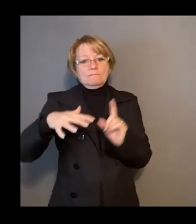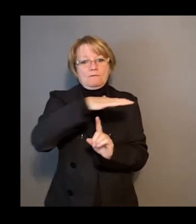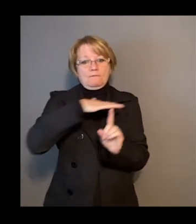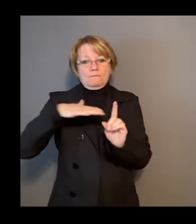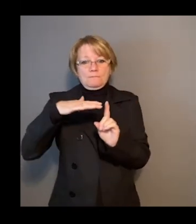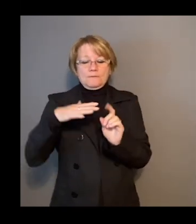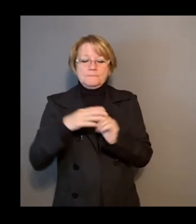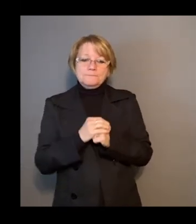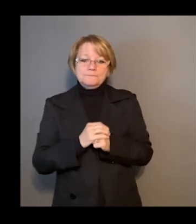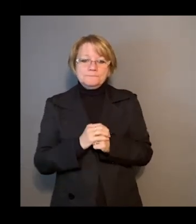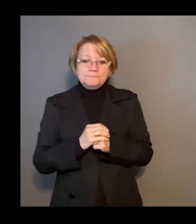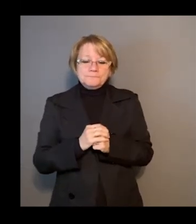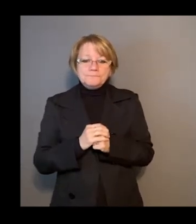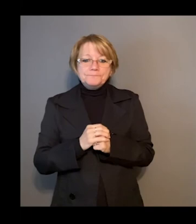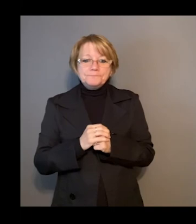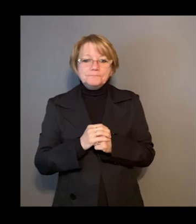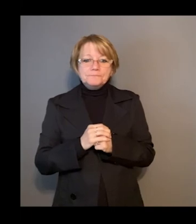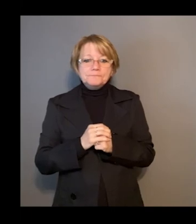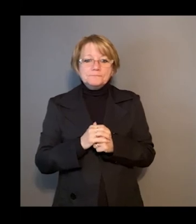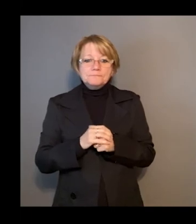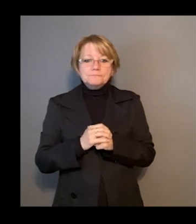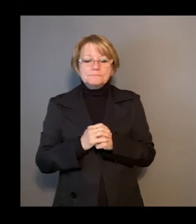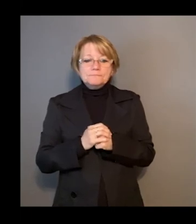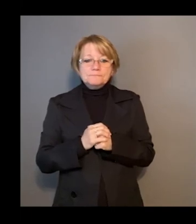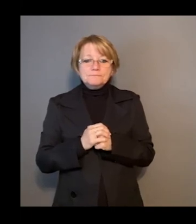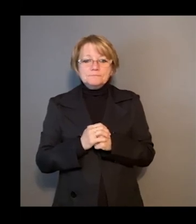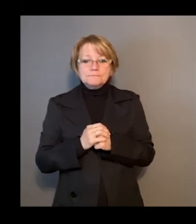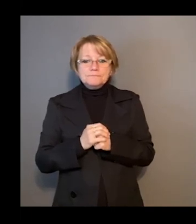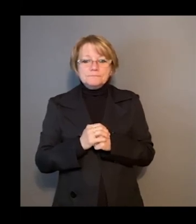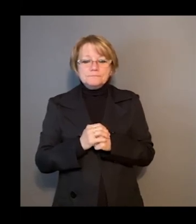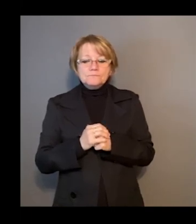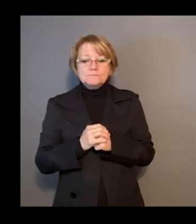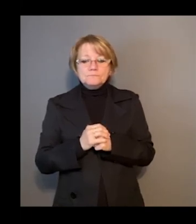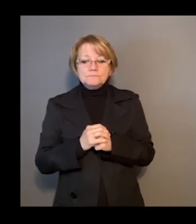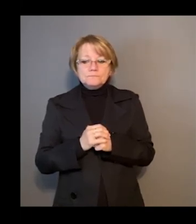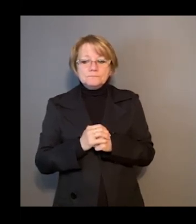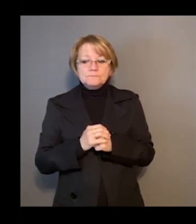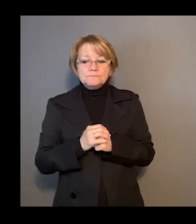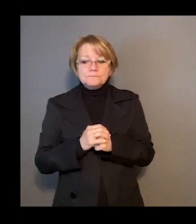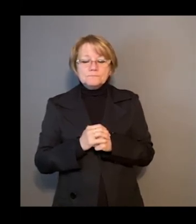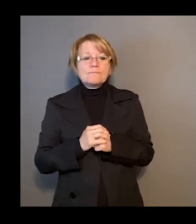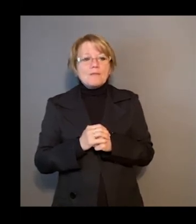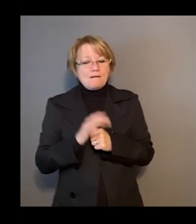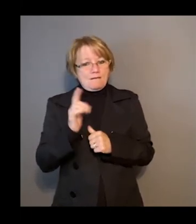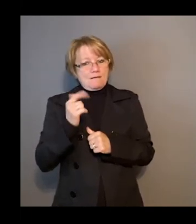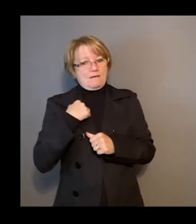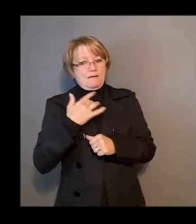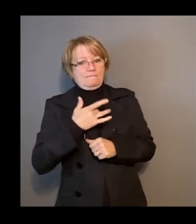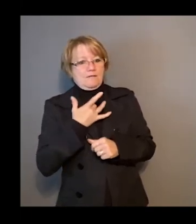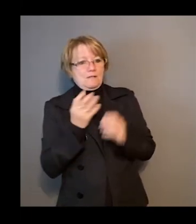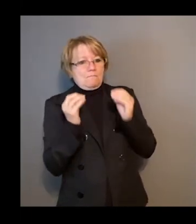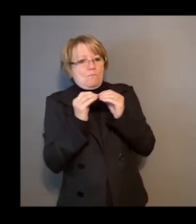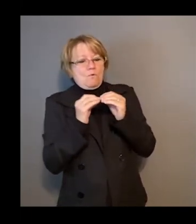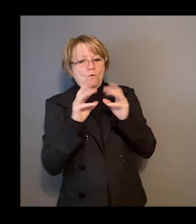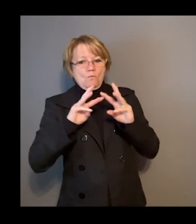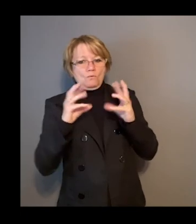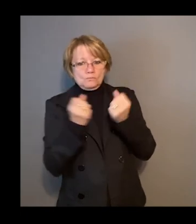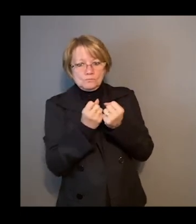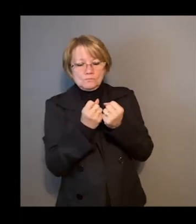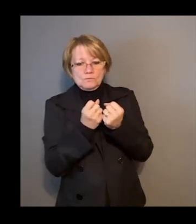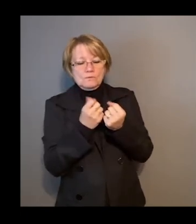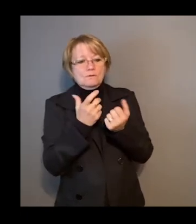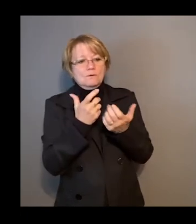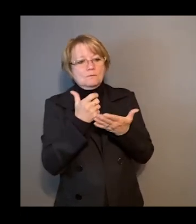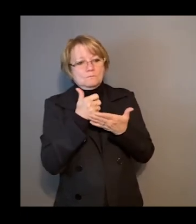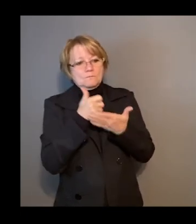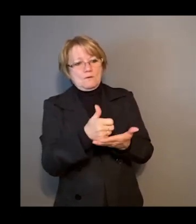I really feel like more things like this, or like more workshops like that could help students. Like, obviously the students coming from high school